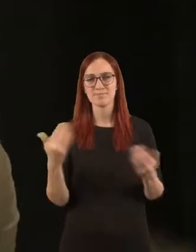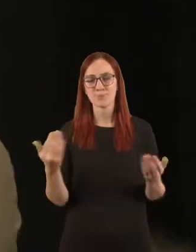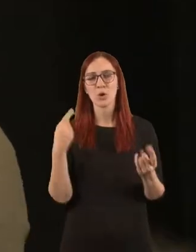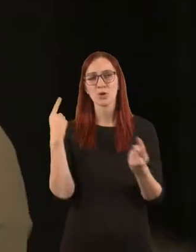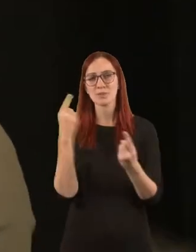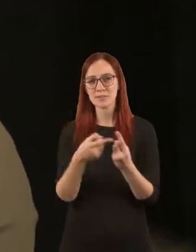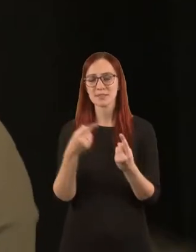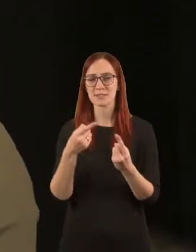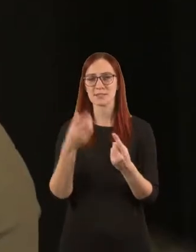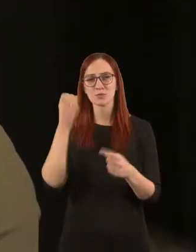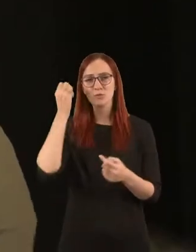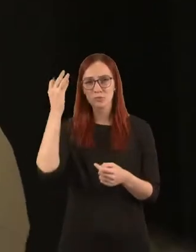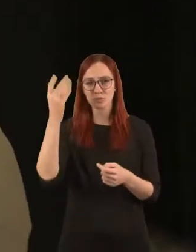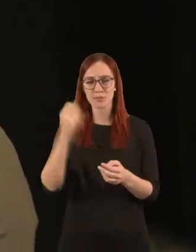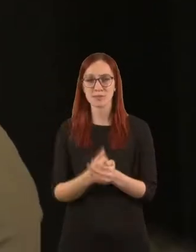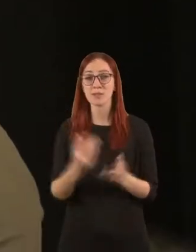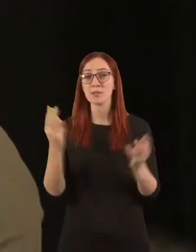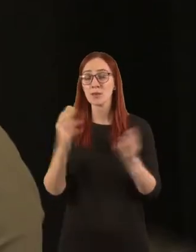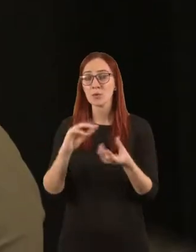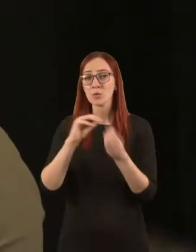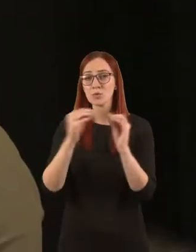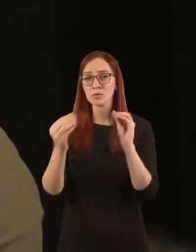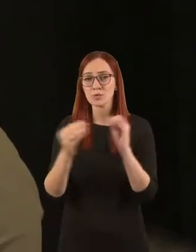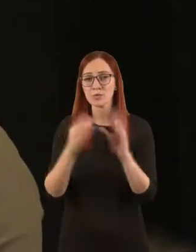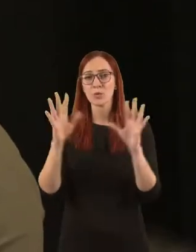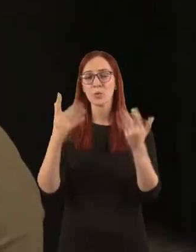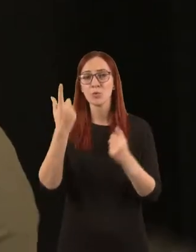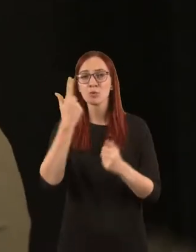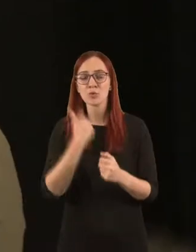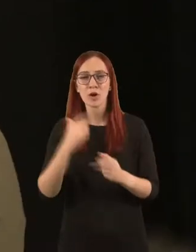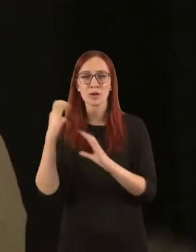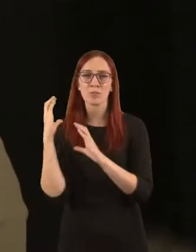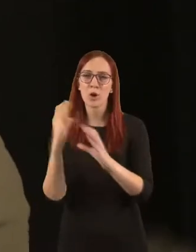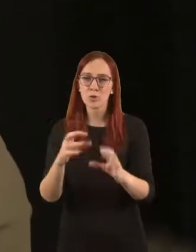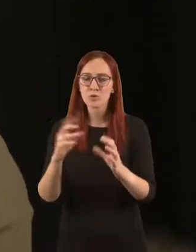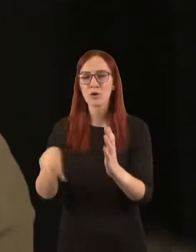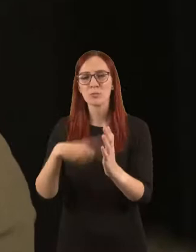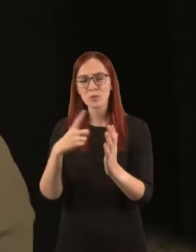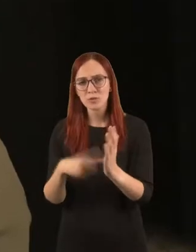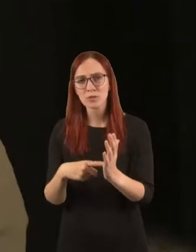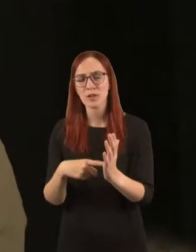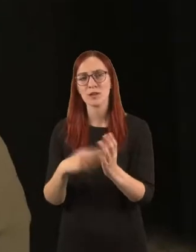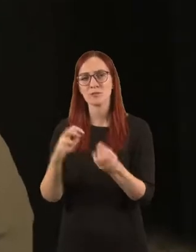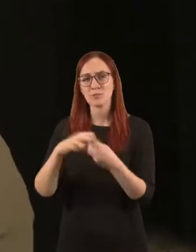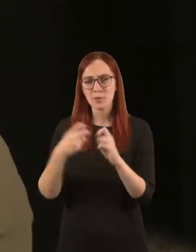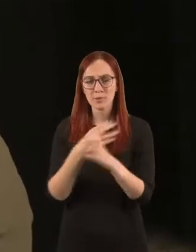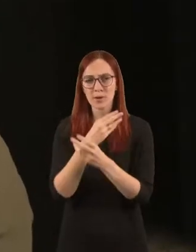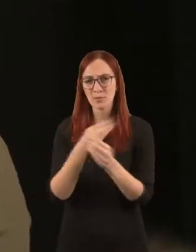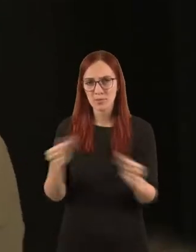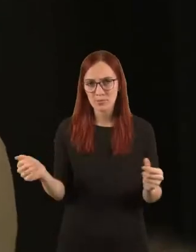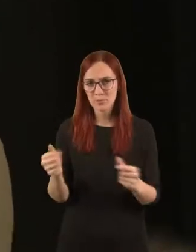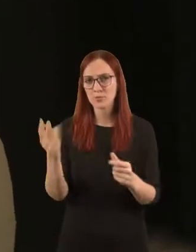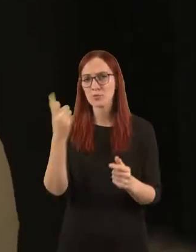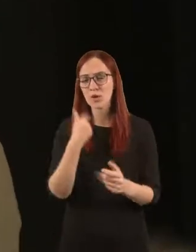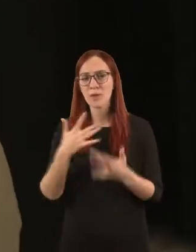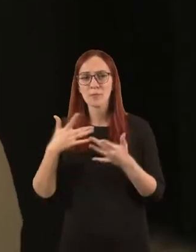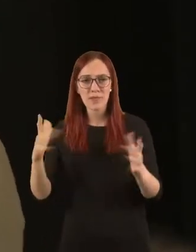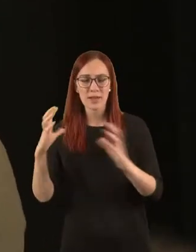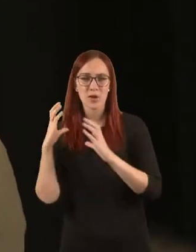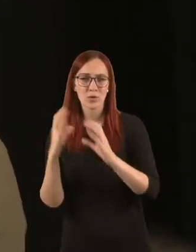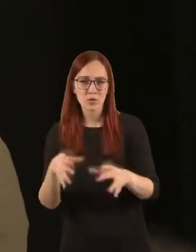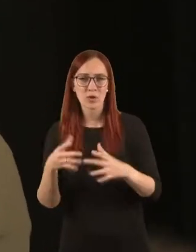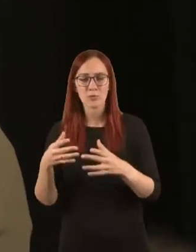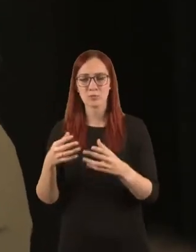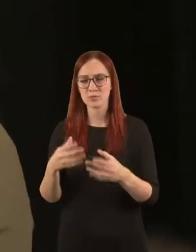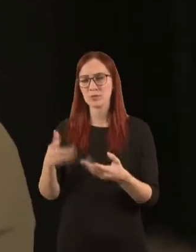devolved through miscommunication. Well, first, I think we need to agree among themselves. If we